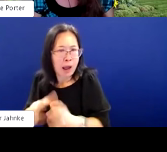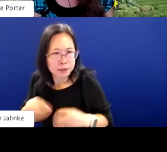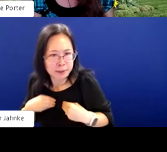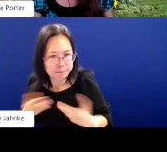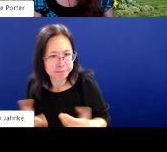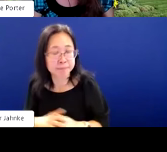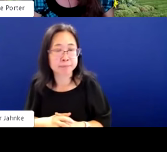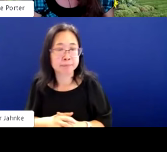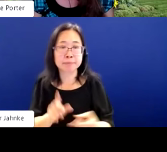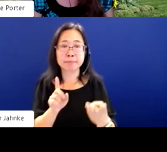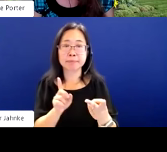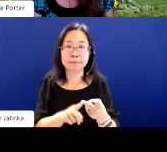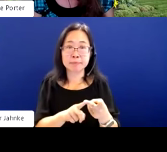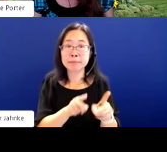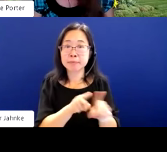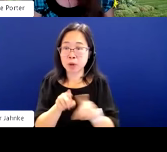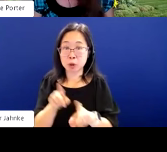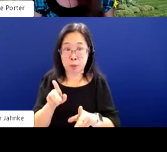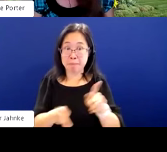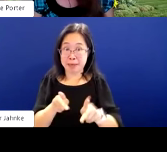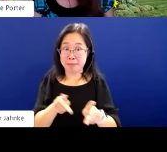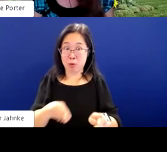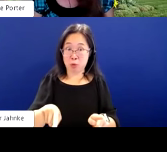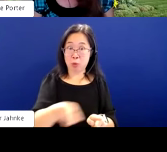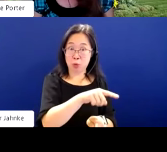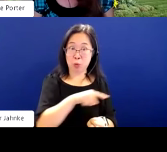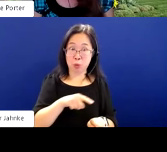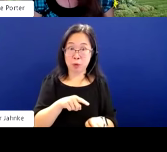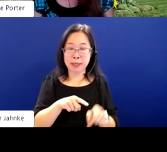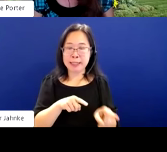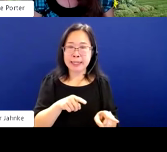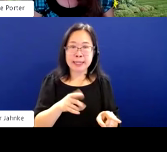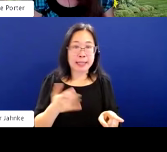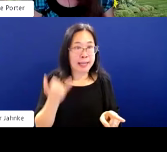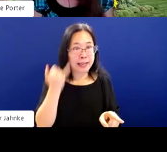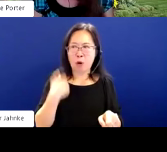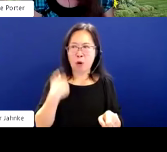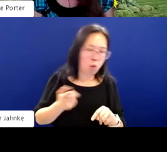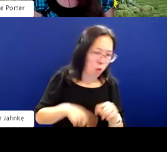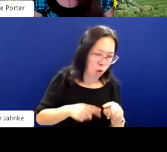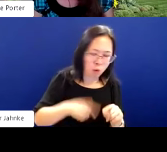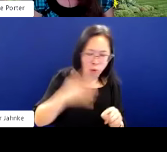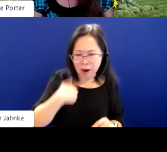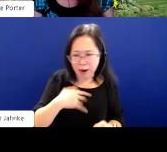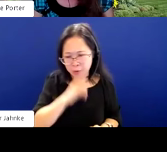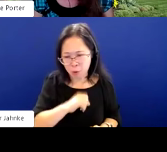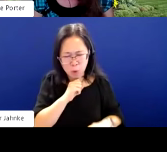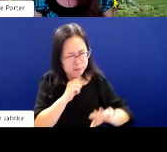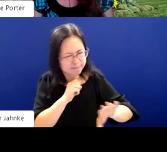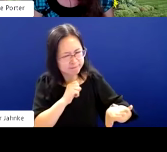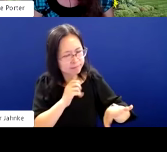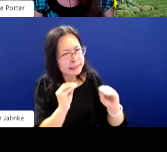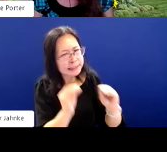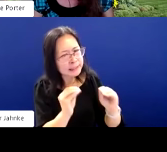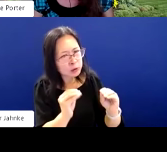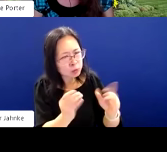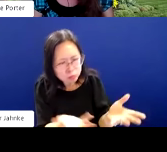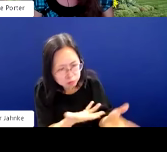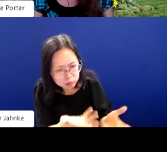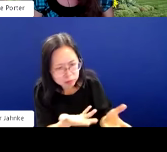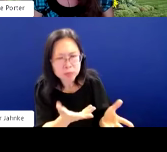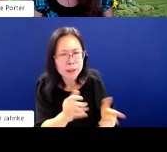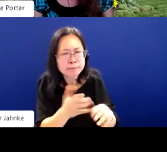Participants were specifically taught to avoid saying they can't do something because they're too old, and to really think about, if they can't do something,